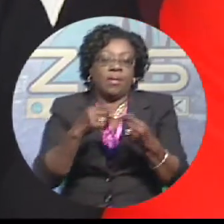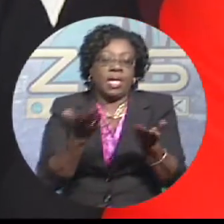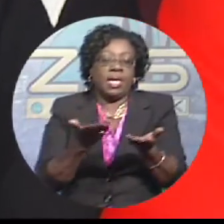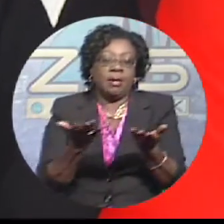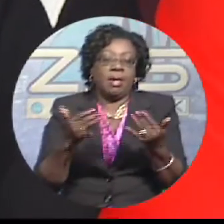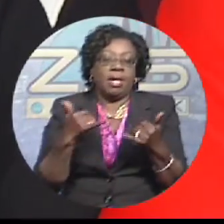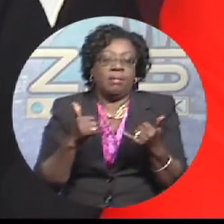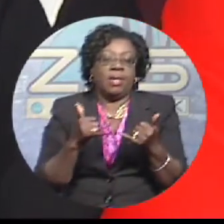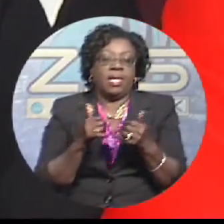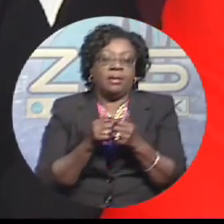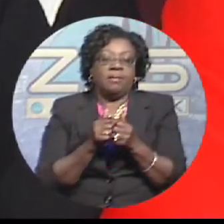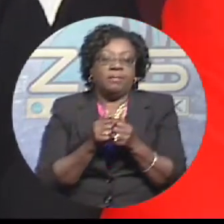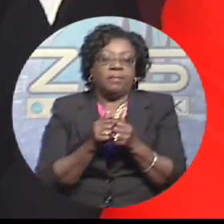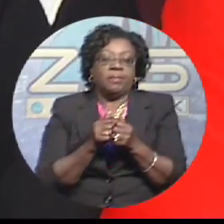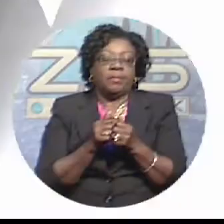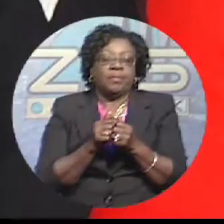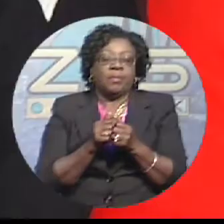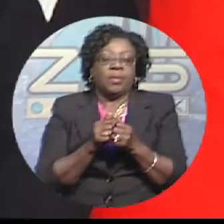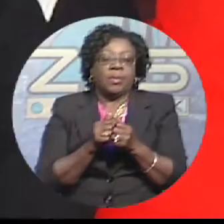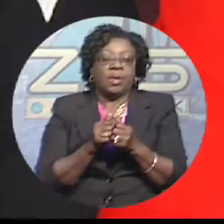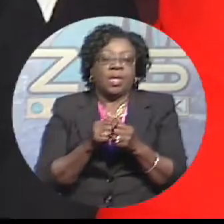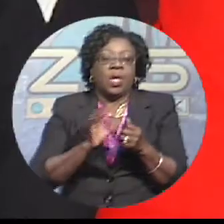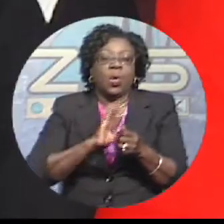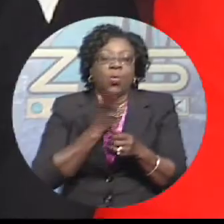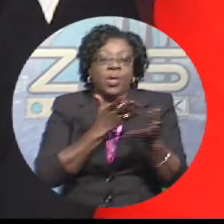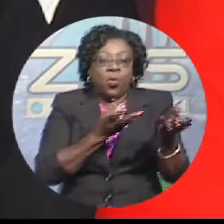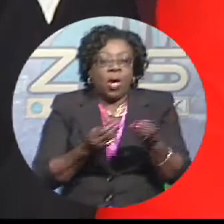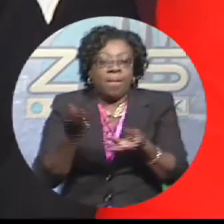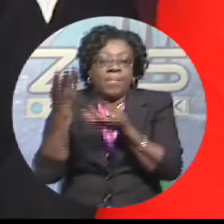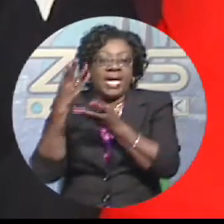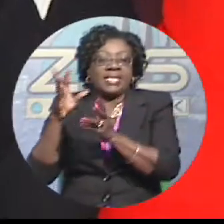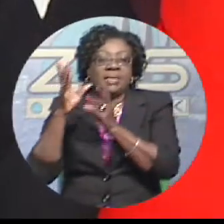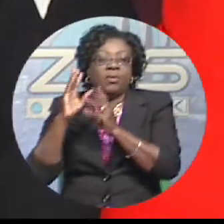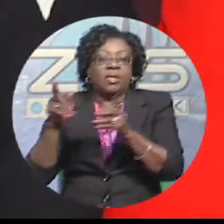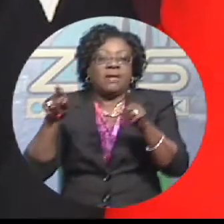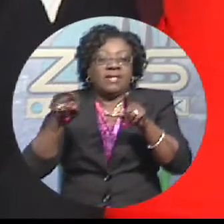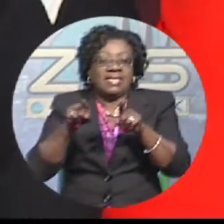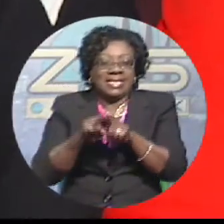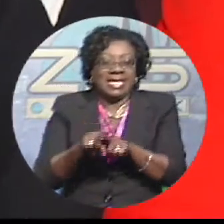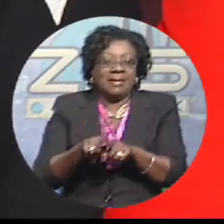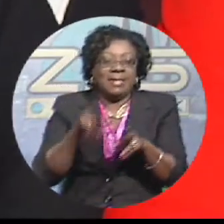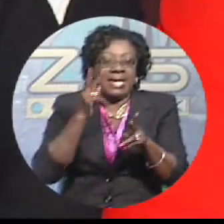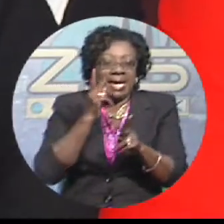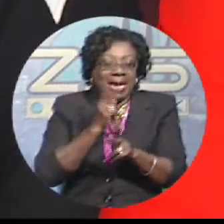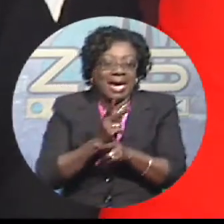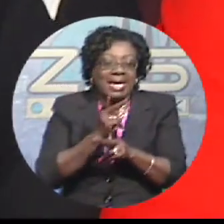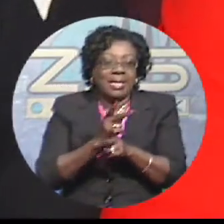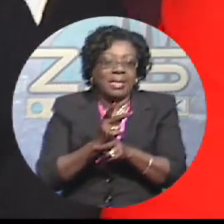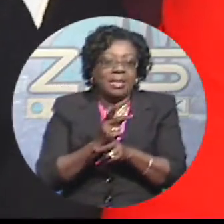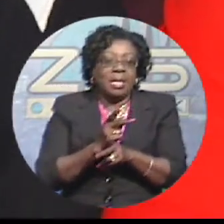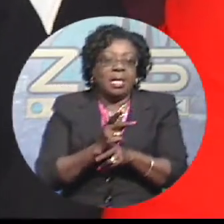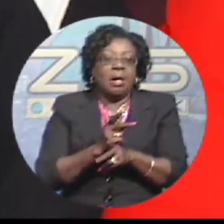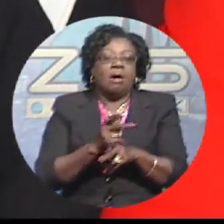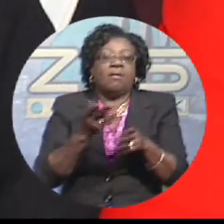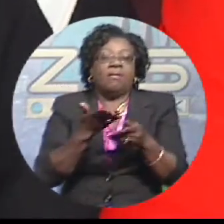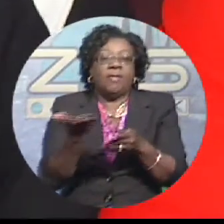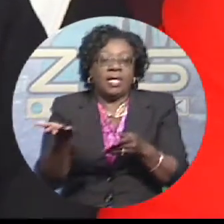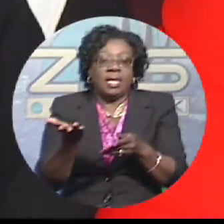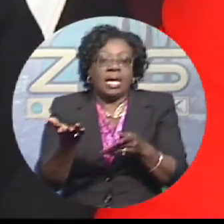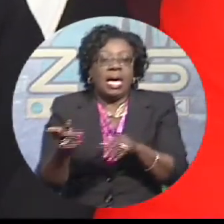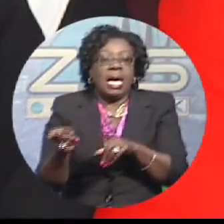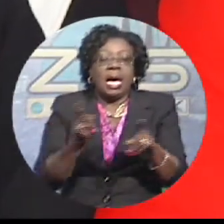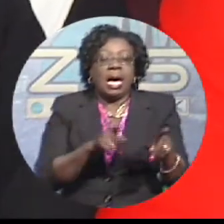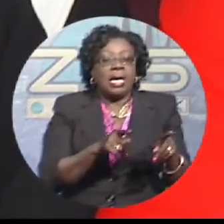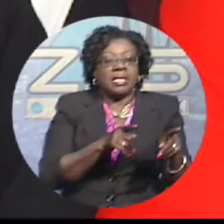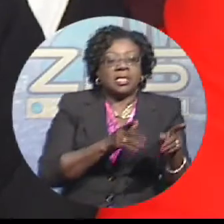the IAAF series. We want basketball to have that same kind of impact in the country, and so we are going to